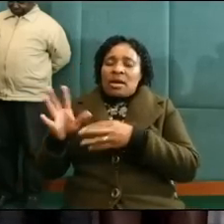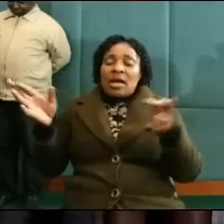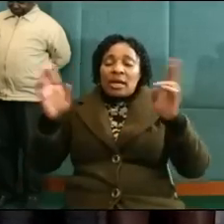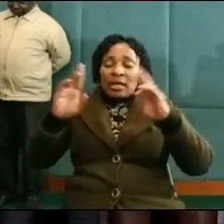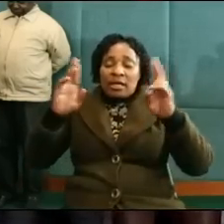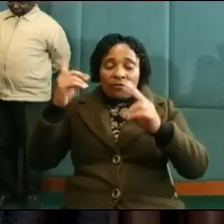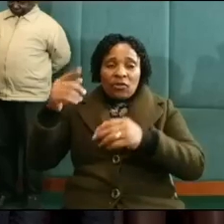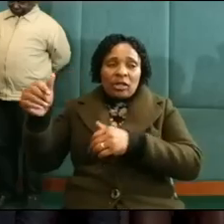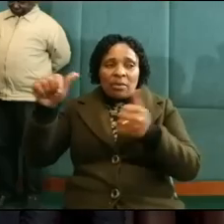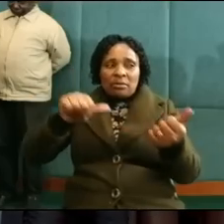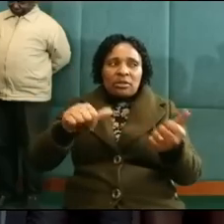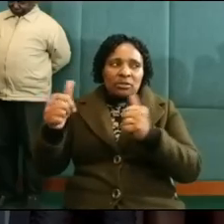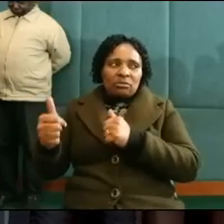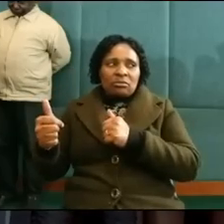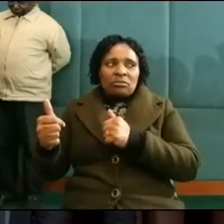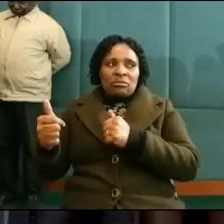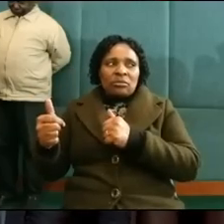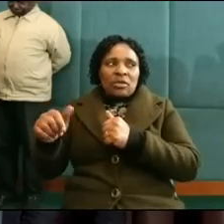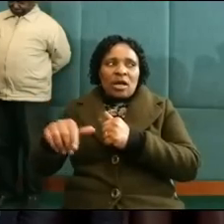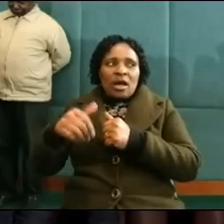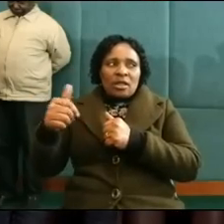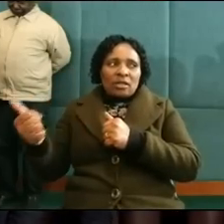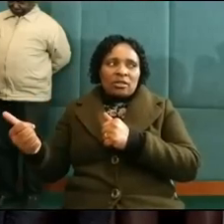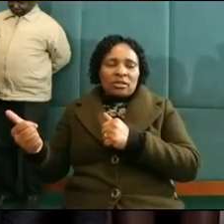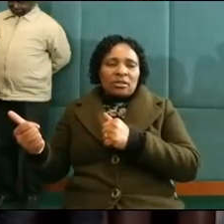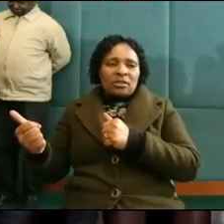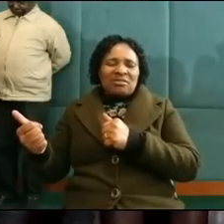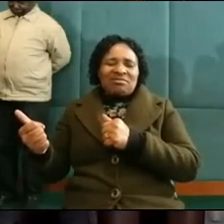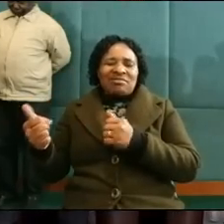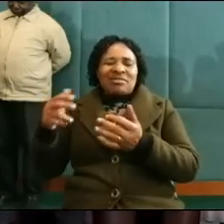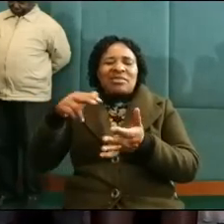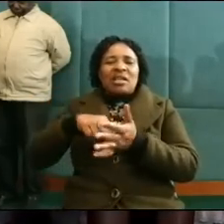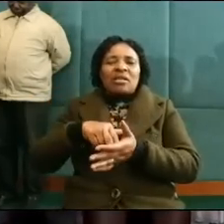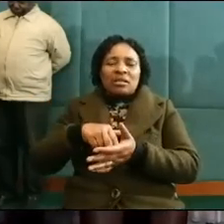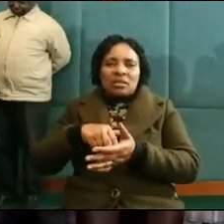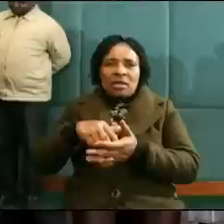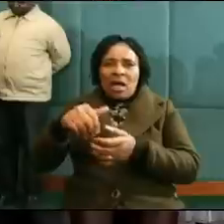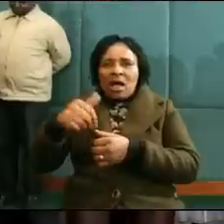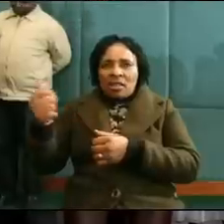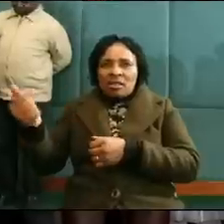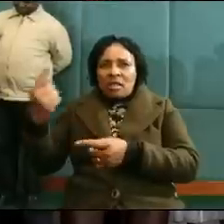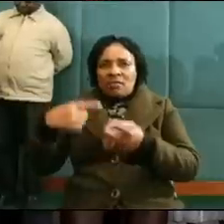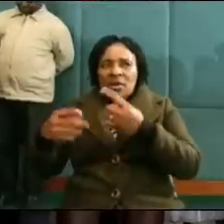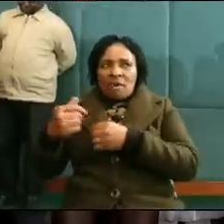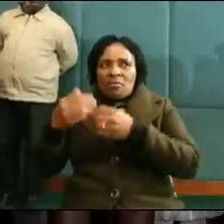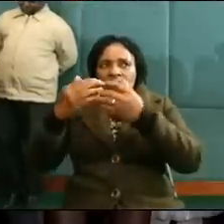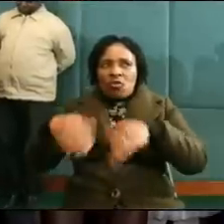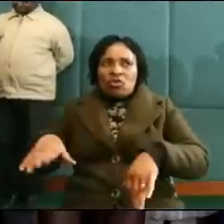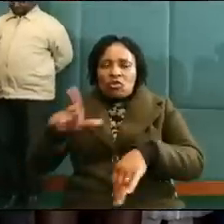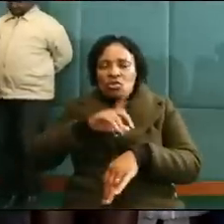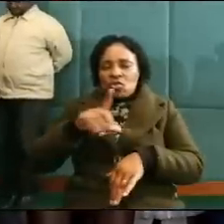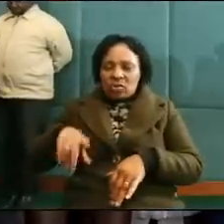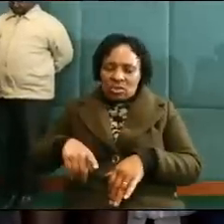for baptism. Others are still standing, and others have come up front, O Lord.